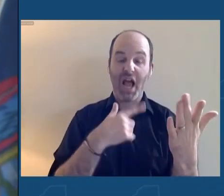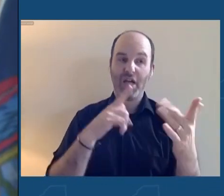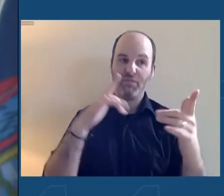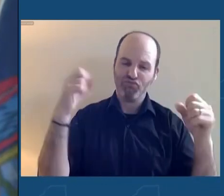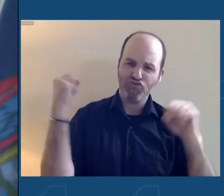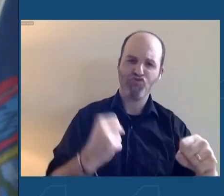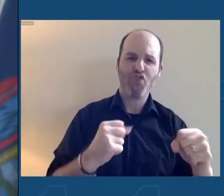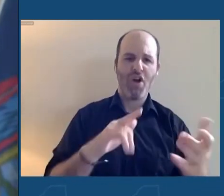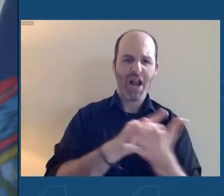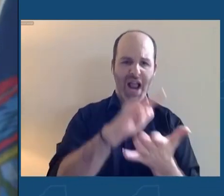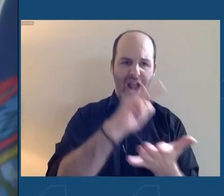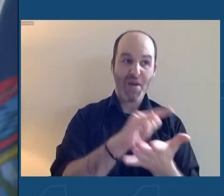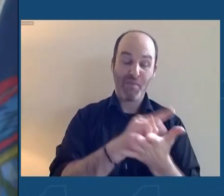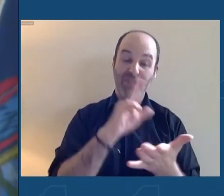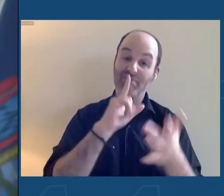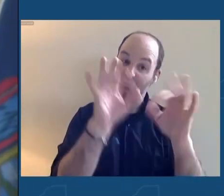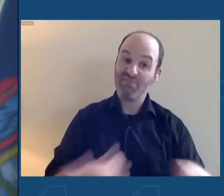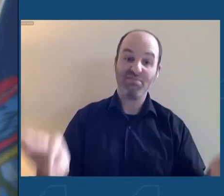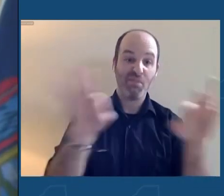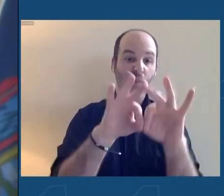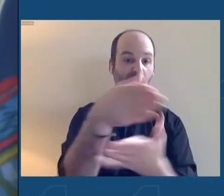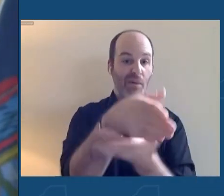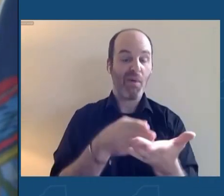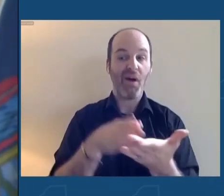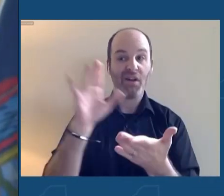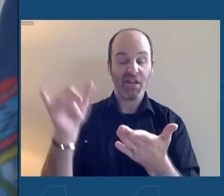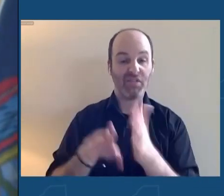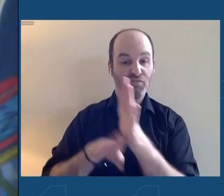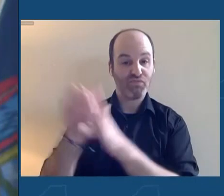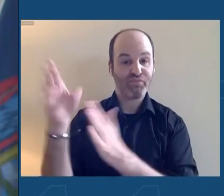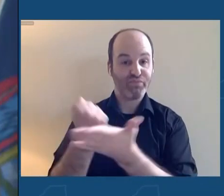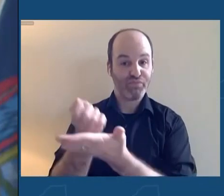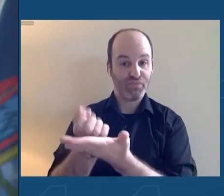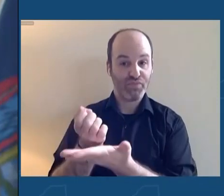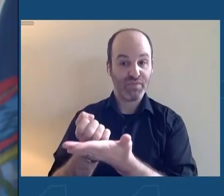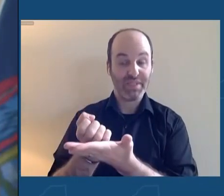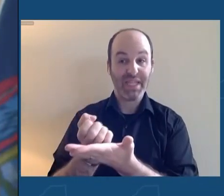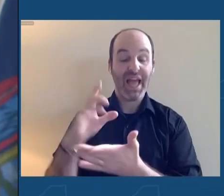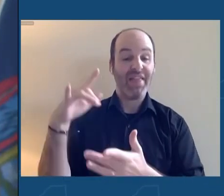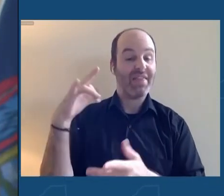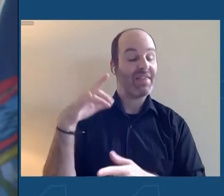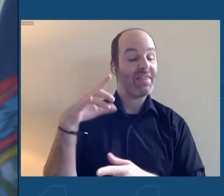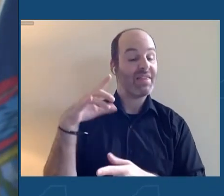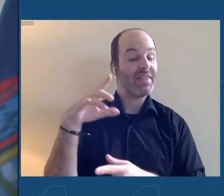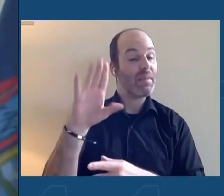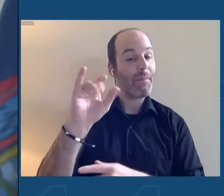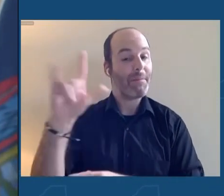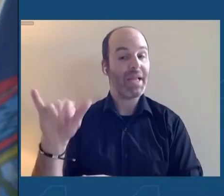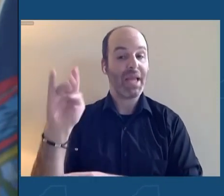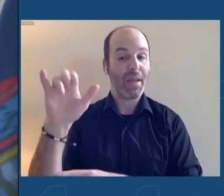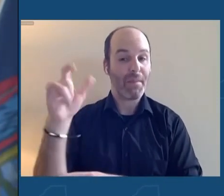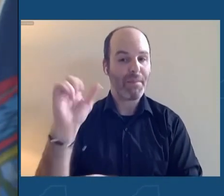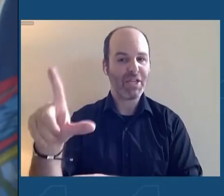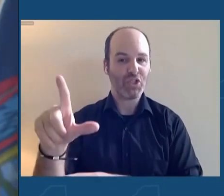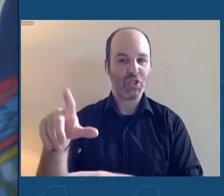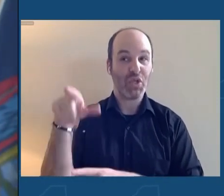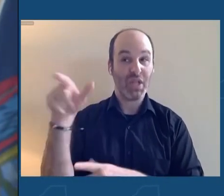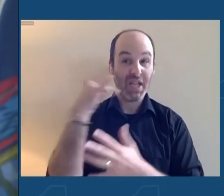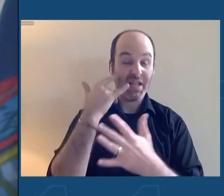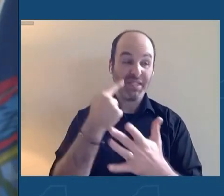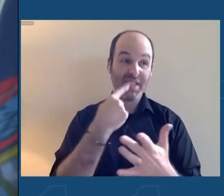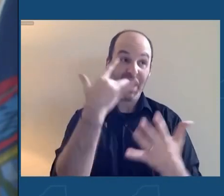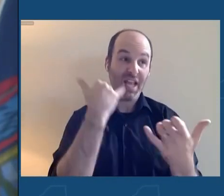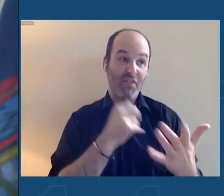major factor. The aviation pioneer Billy Mitchell was fond of saying, if you want to measure the heartbeat of a